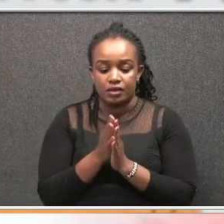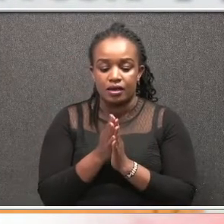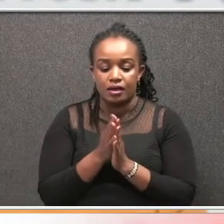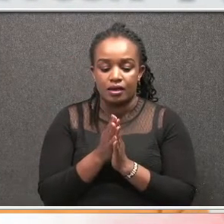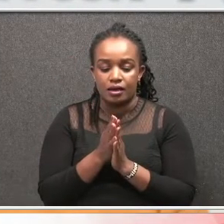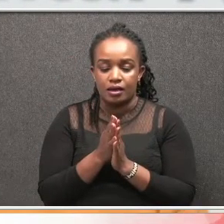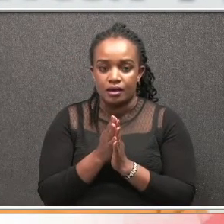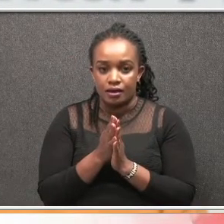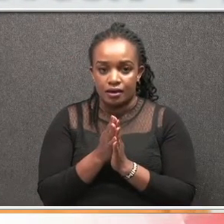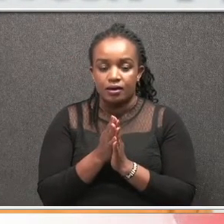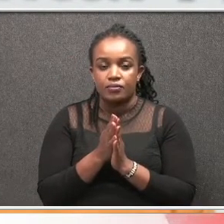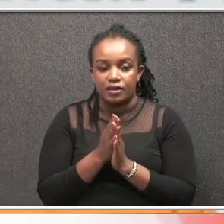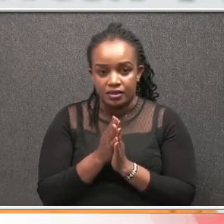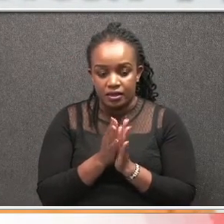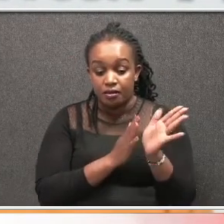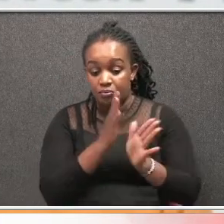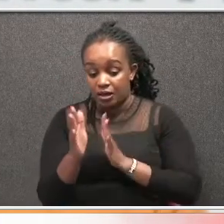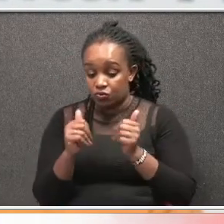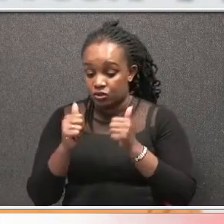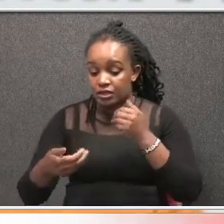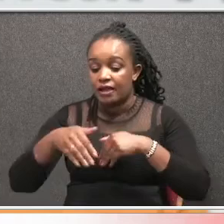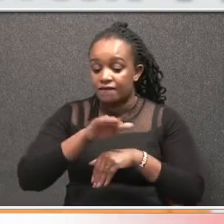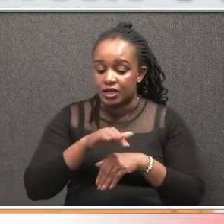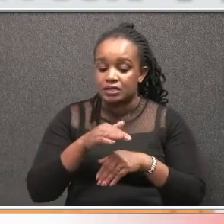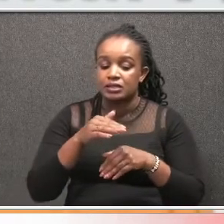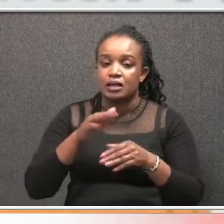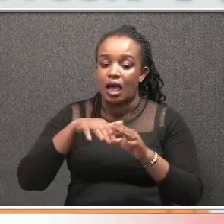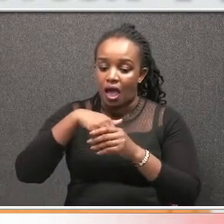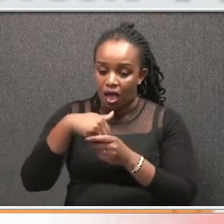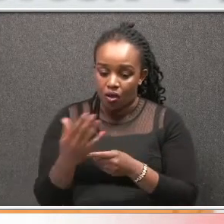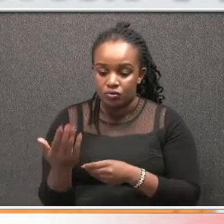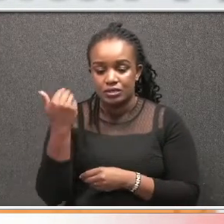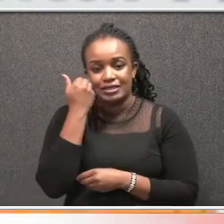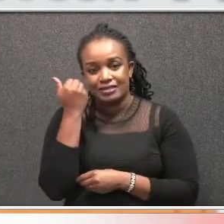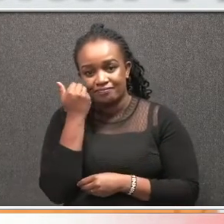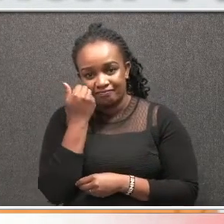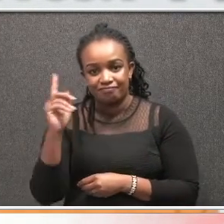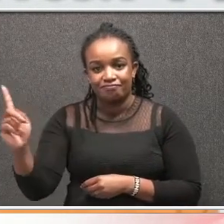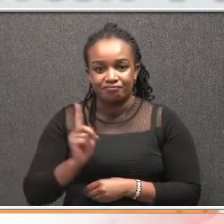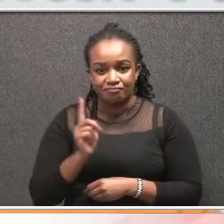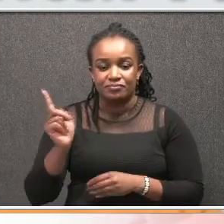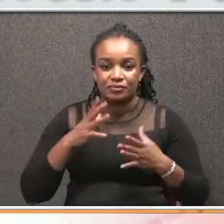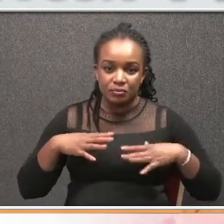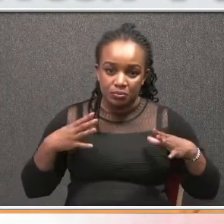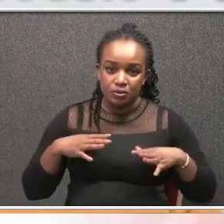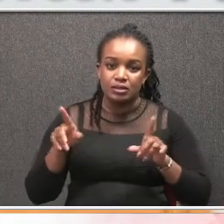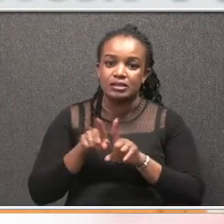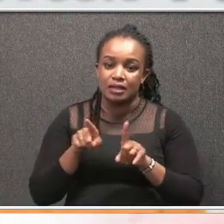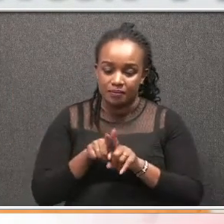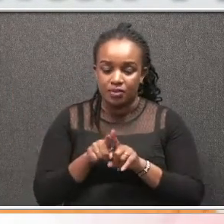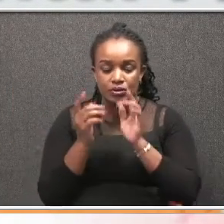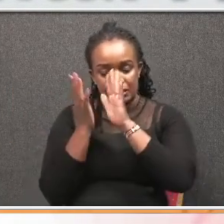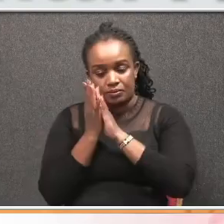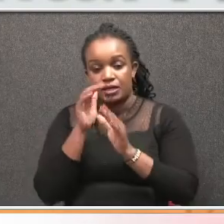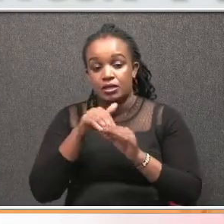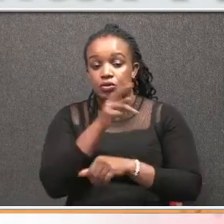only covers inpatient, but also covers outpatient. And this is within the agenda of universal health coverage. So we'll ensure that once you have your